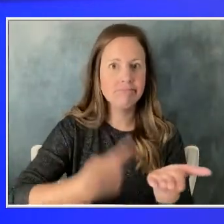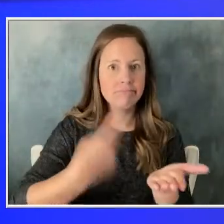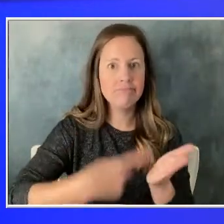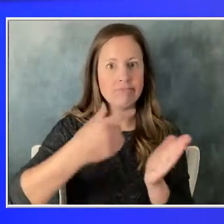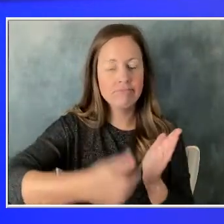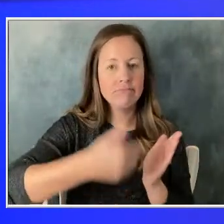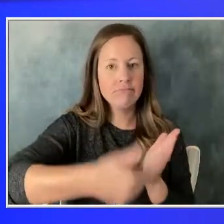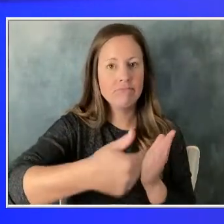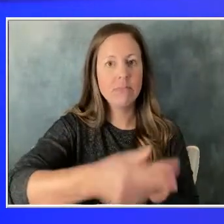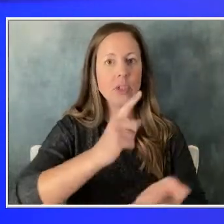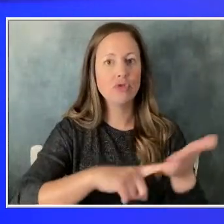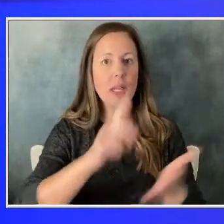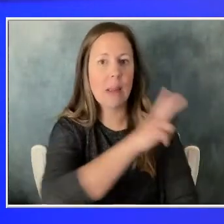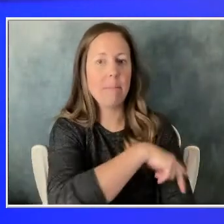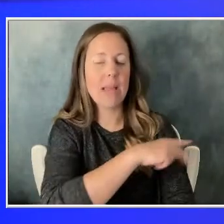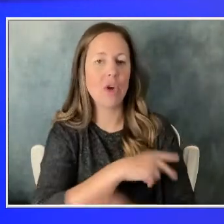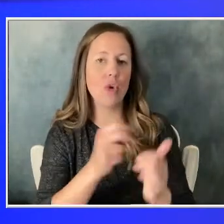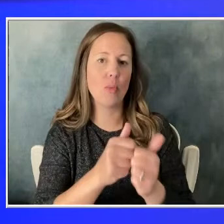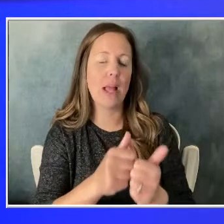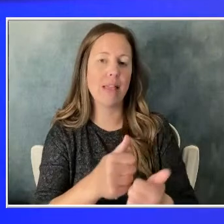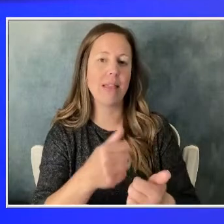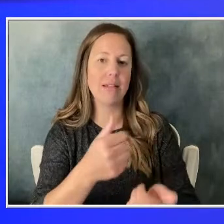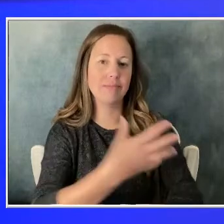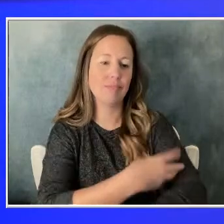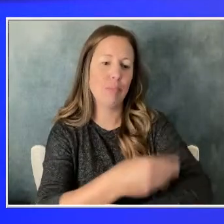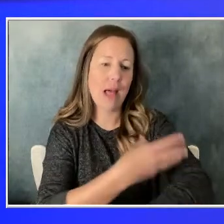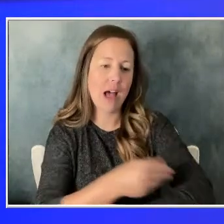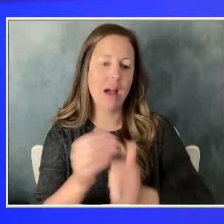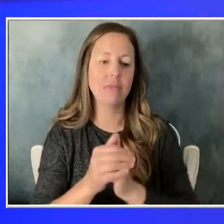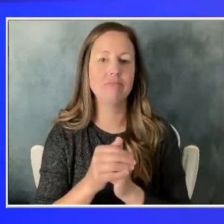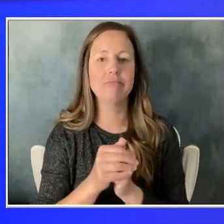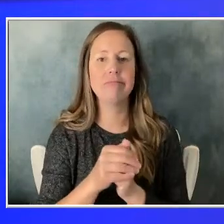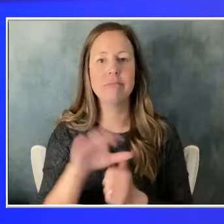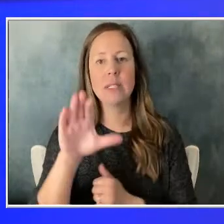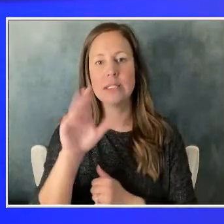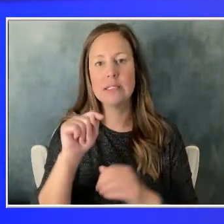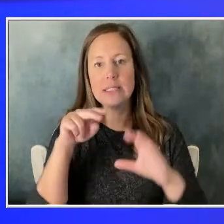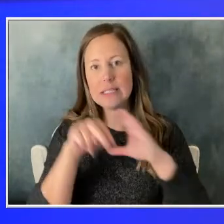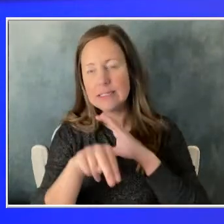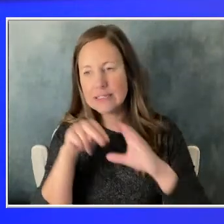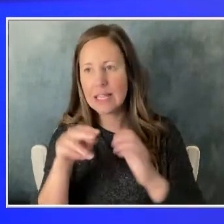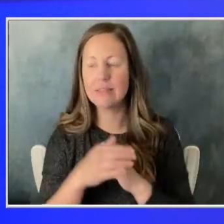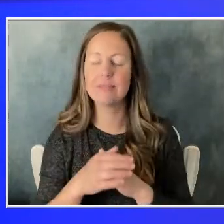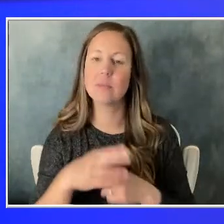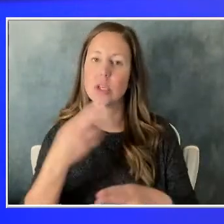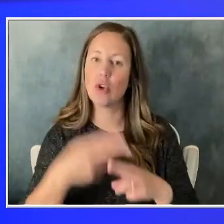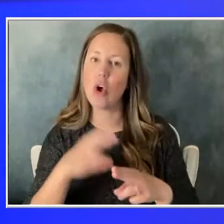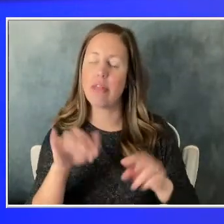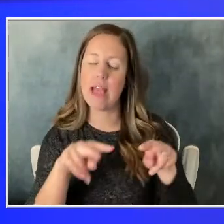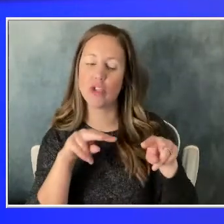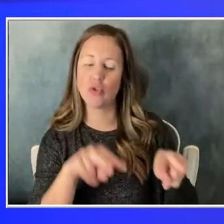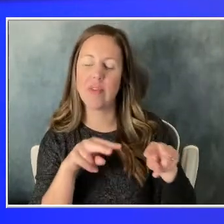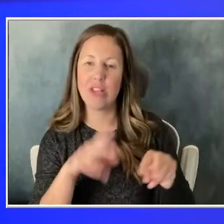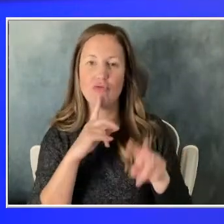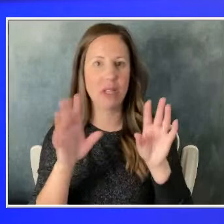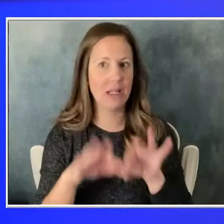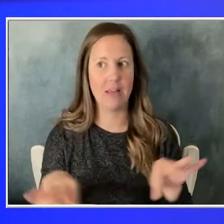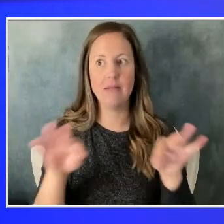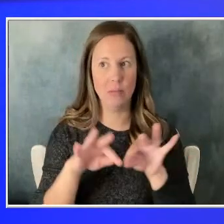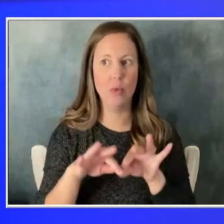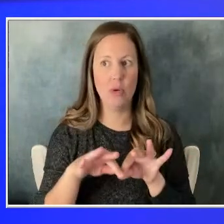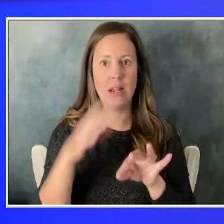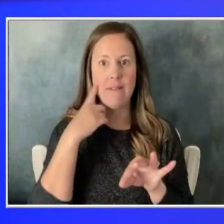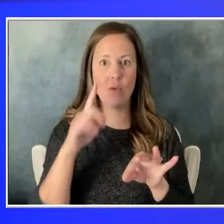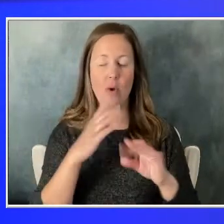blood testing, CT scan, CAT scan, we call it surveillance, which is very, very important for prevent a tumor